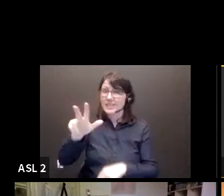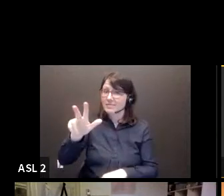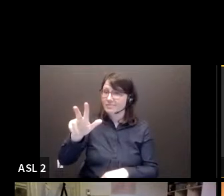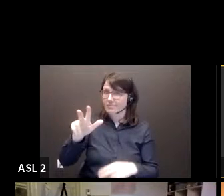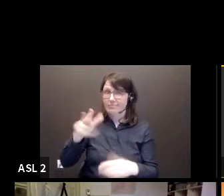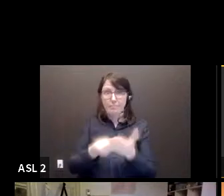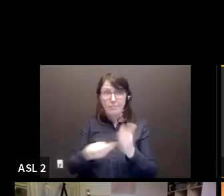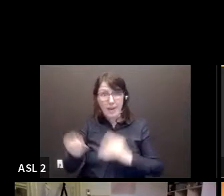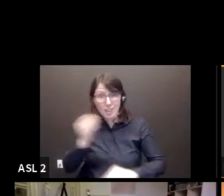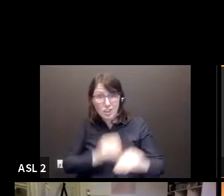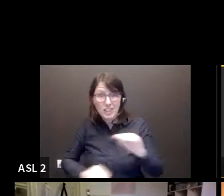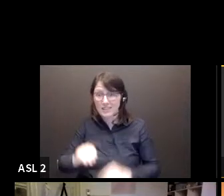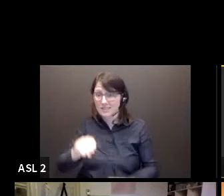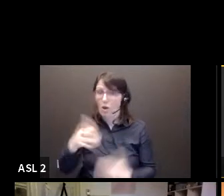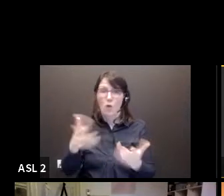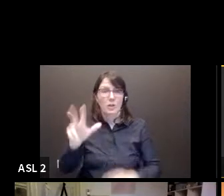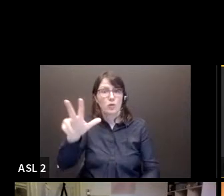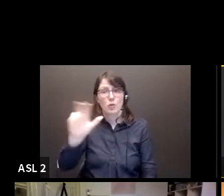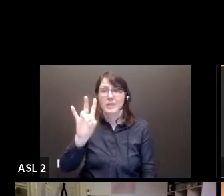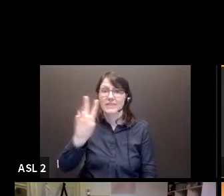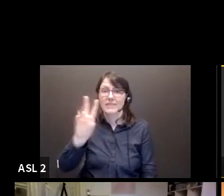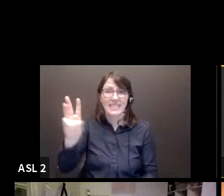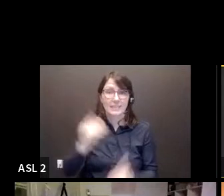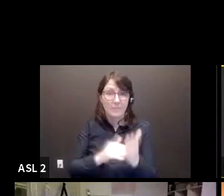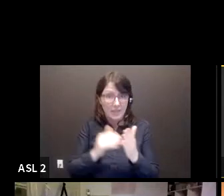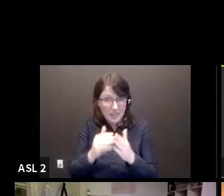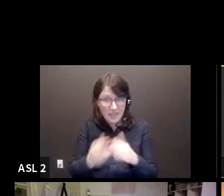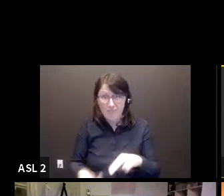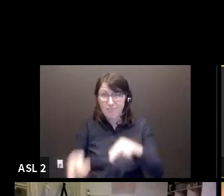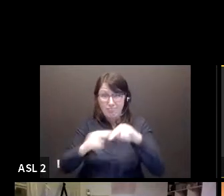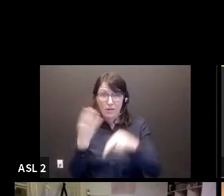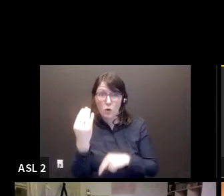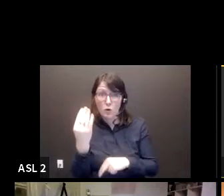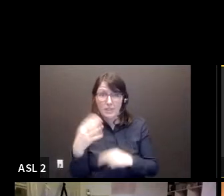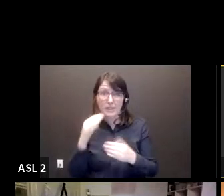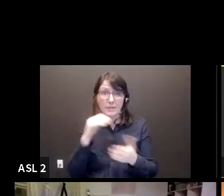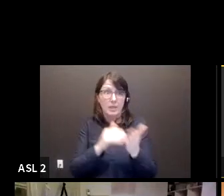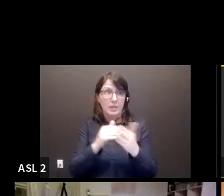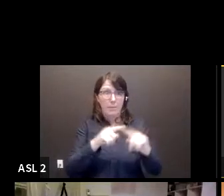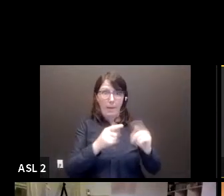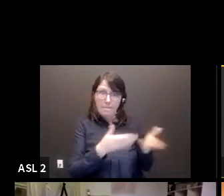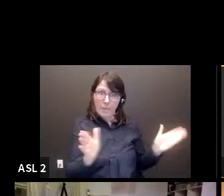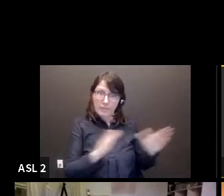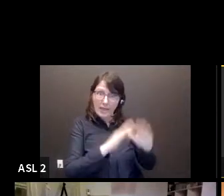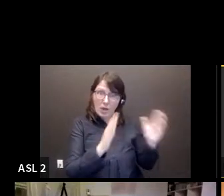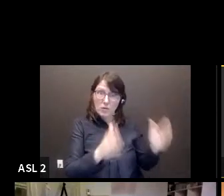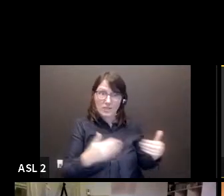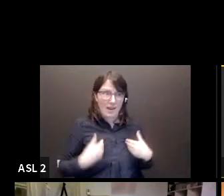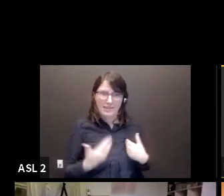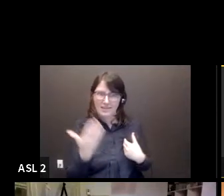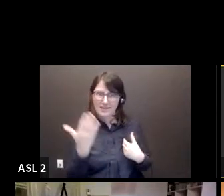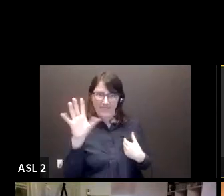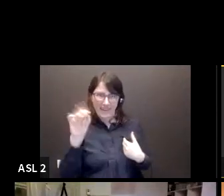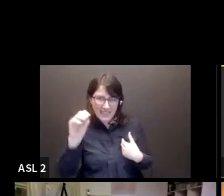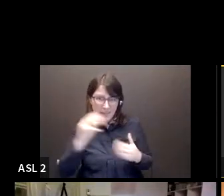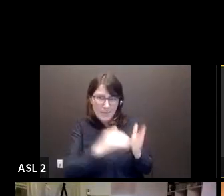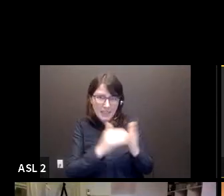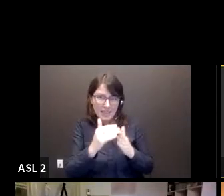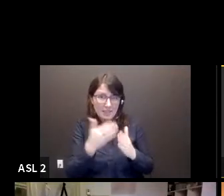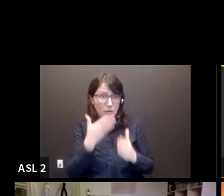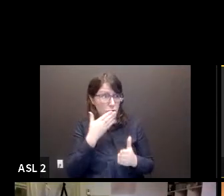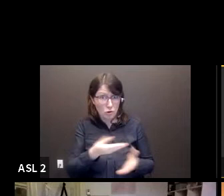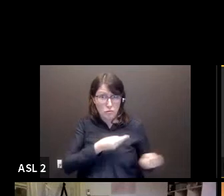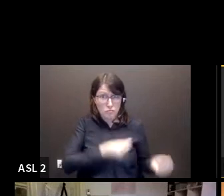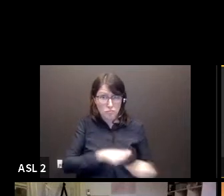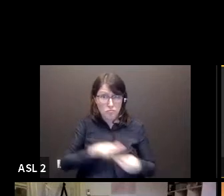budget by 14 million when public housing receives only 15 million is not an effective use of city funds the